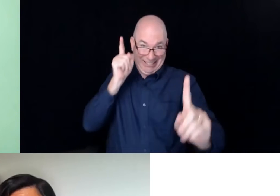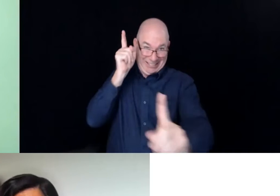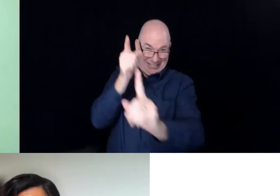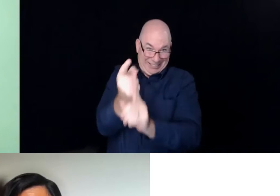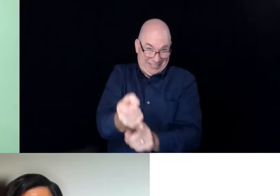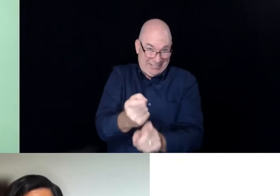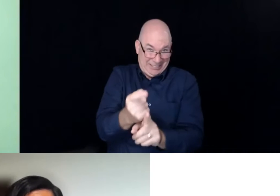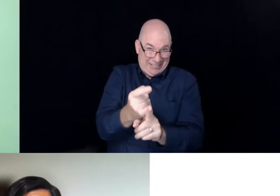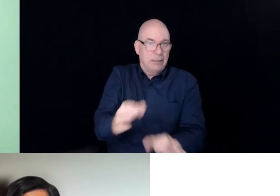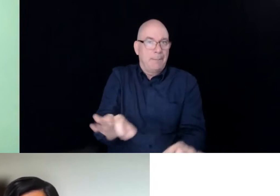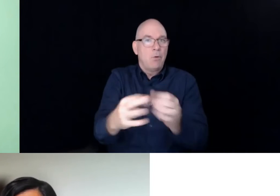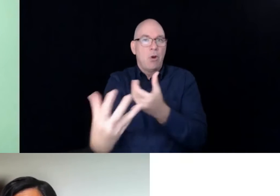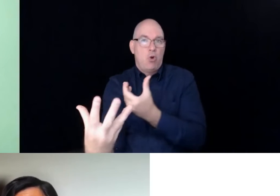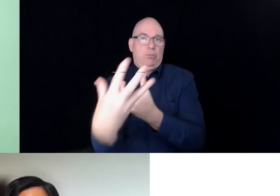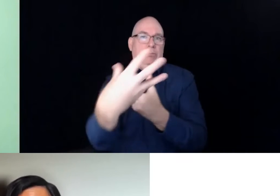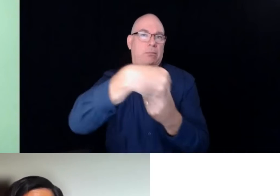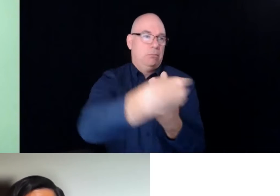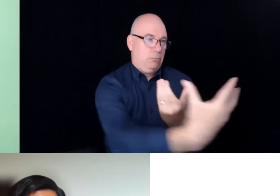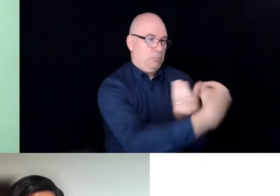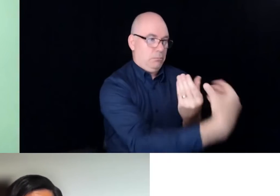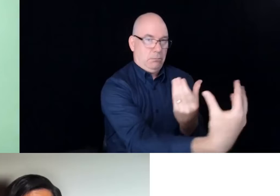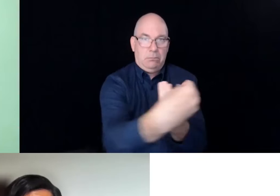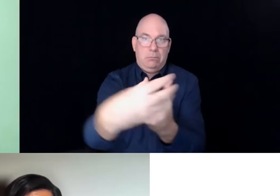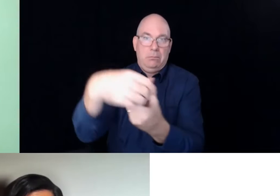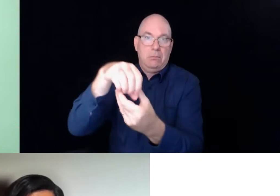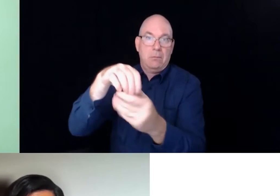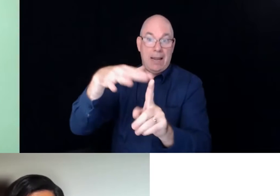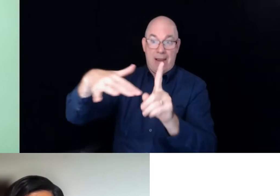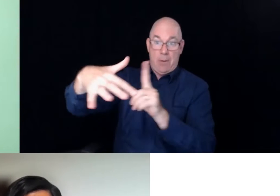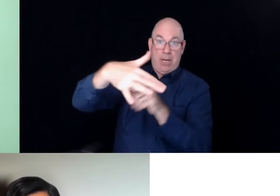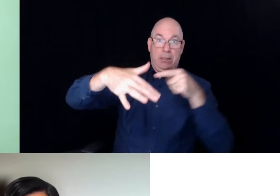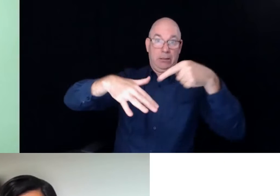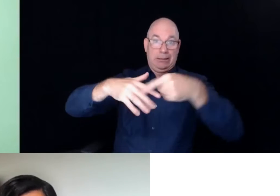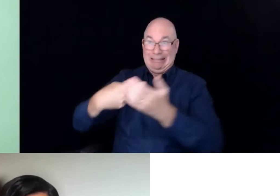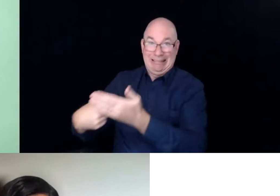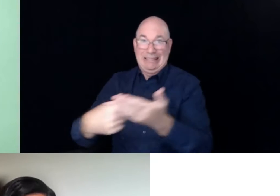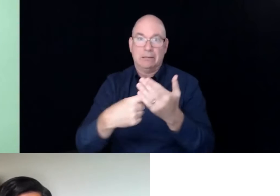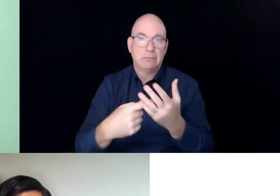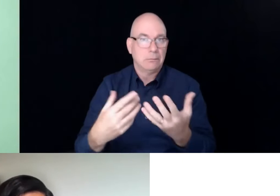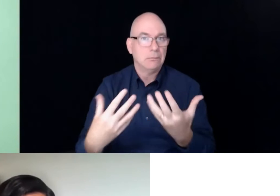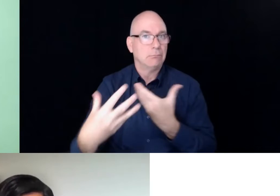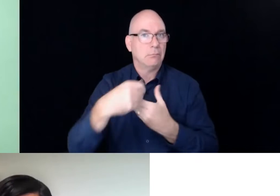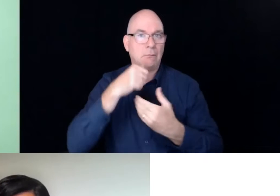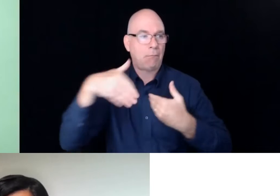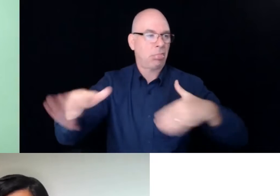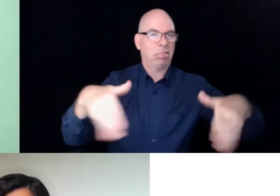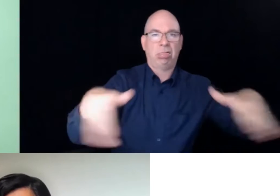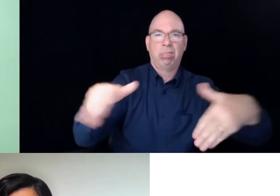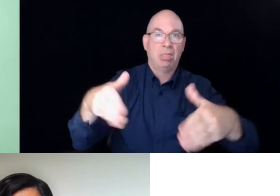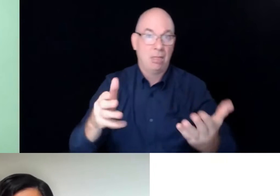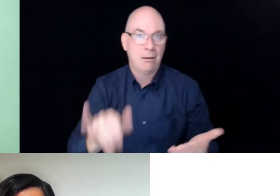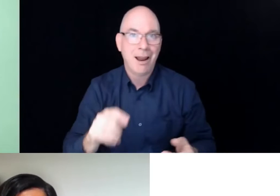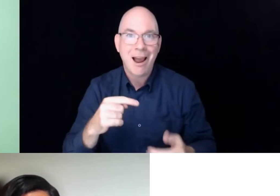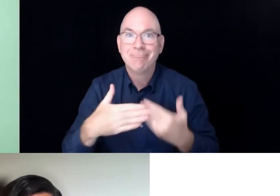we value inclusion and that, the environment is also inclusive. And so I'm really, really looking forward to diving into this deeper with